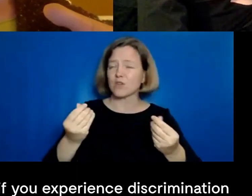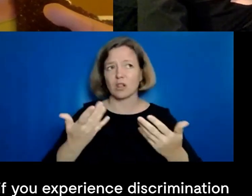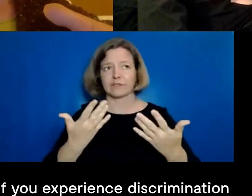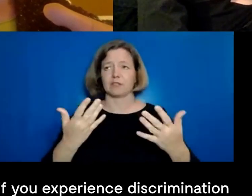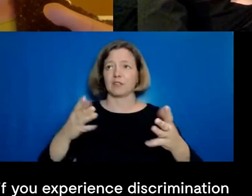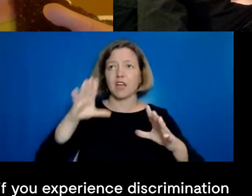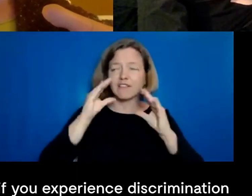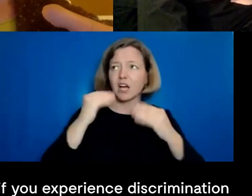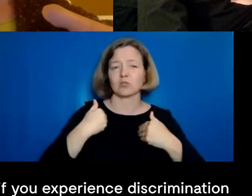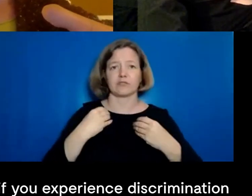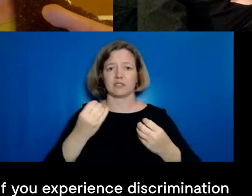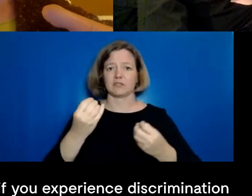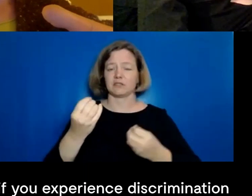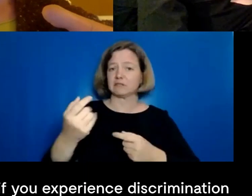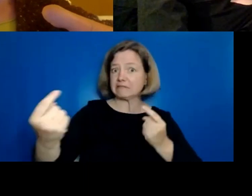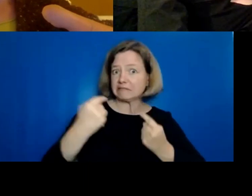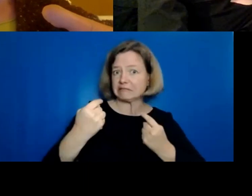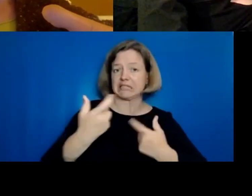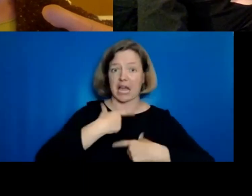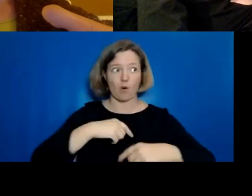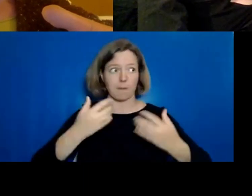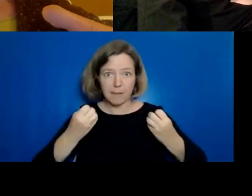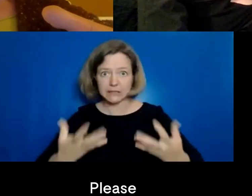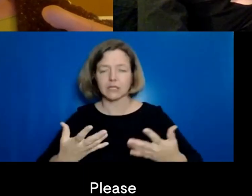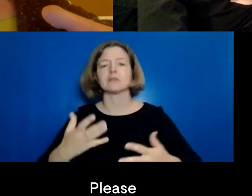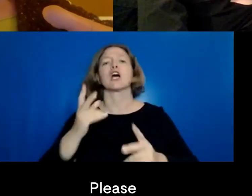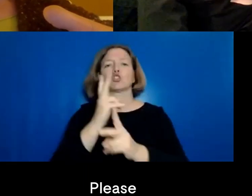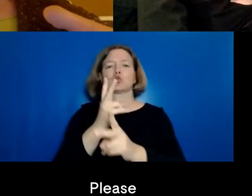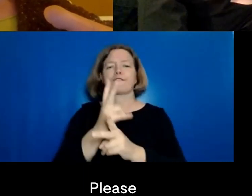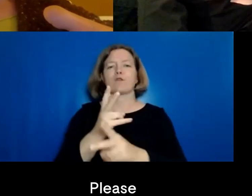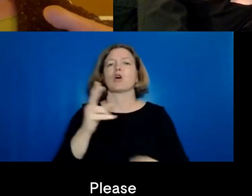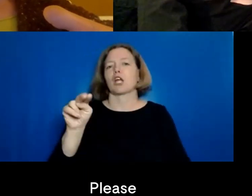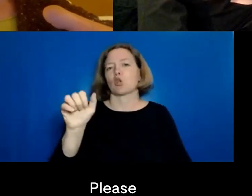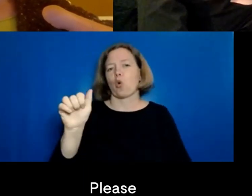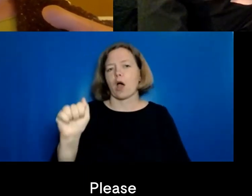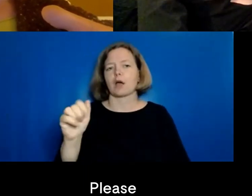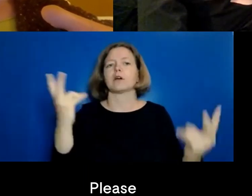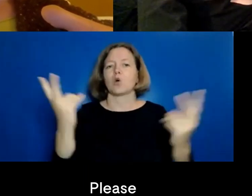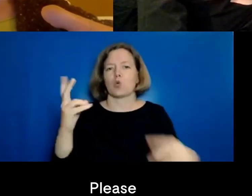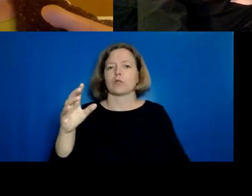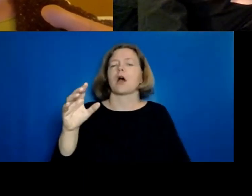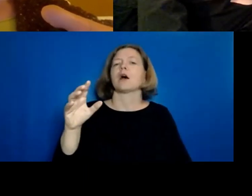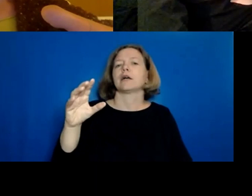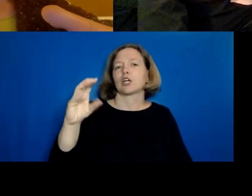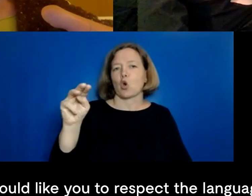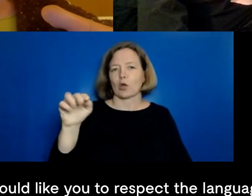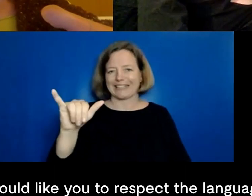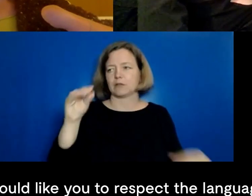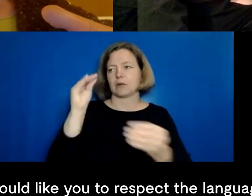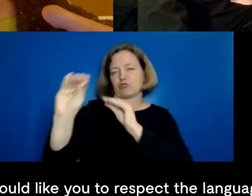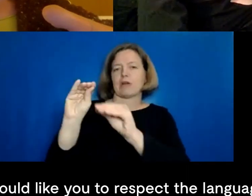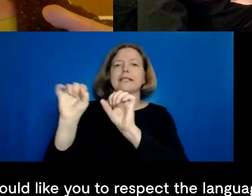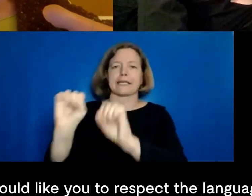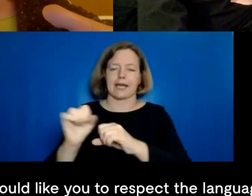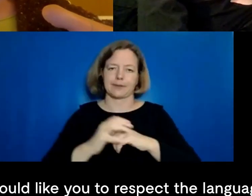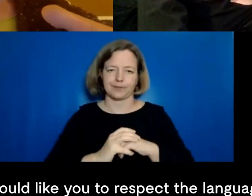experience discrimination throughout these days. Please also respect that language can be diverse. We would like you